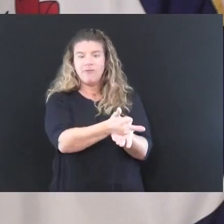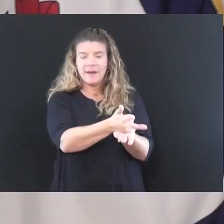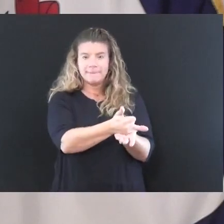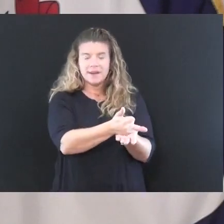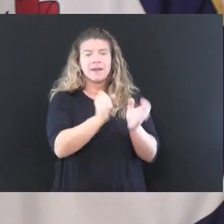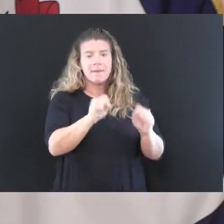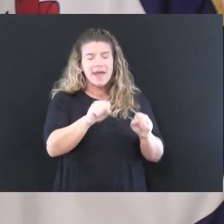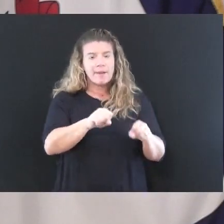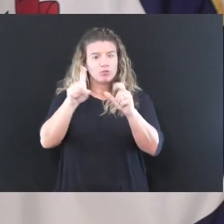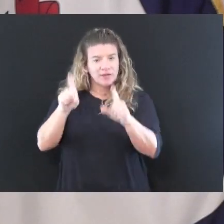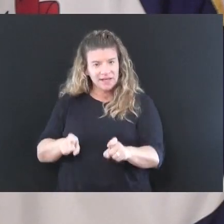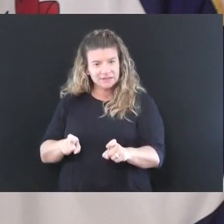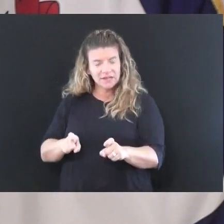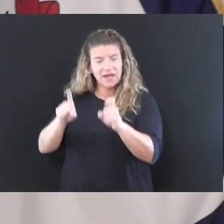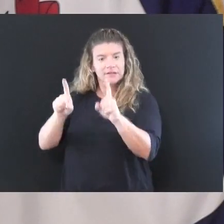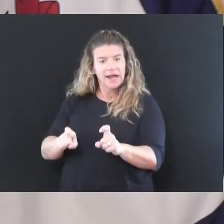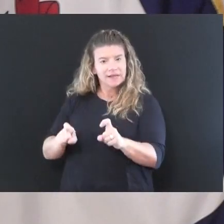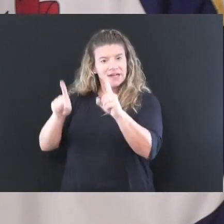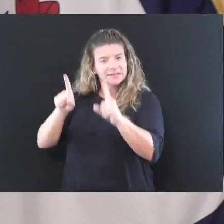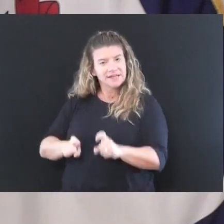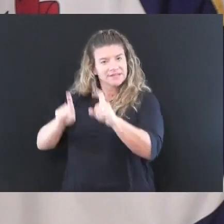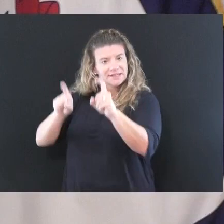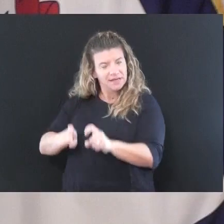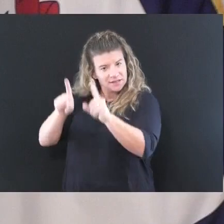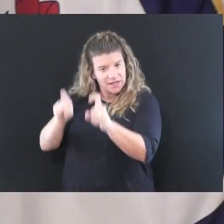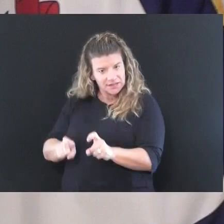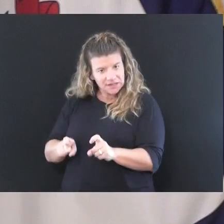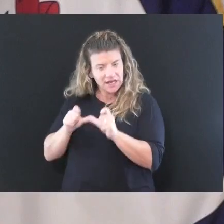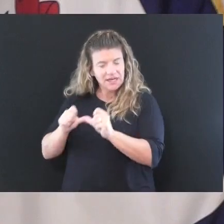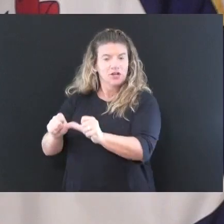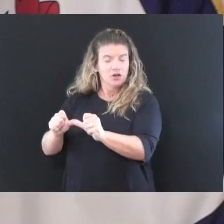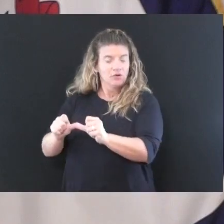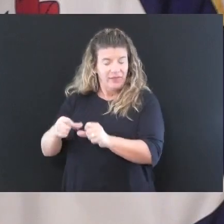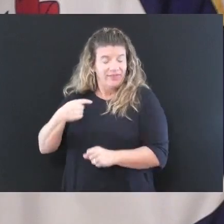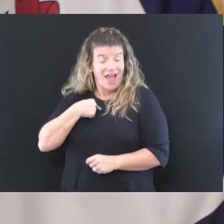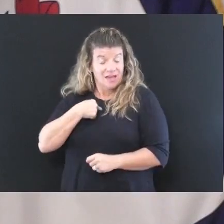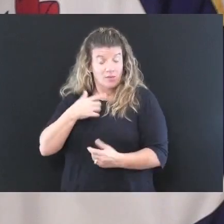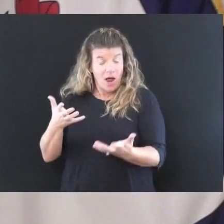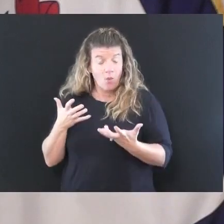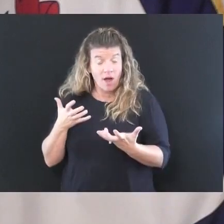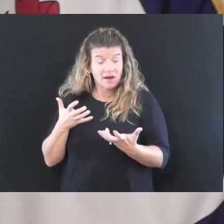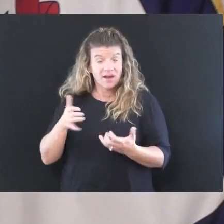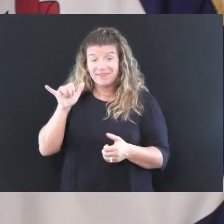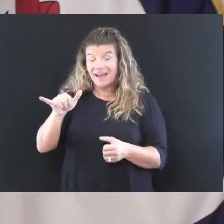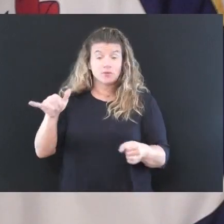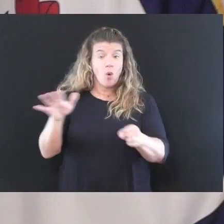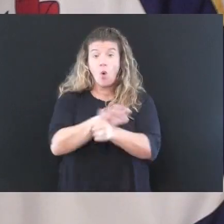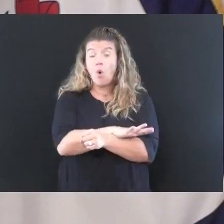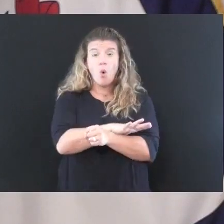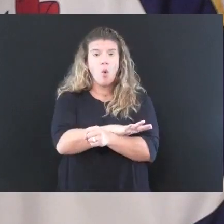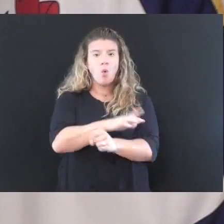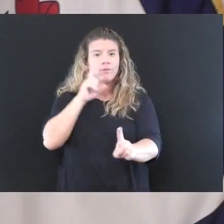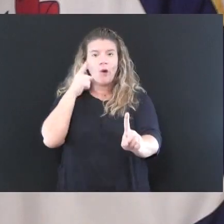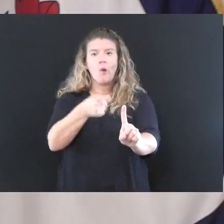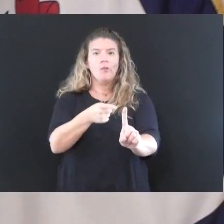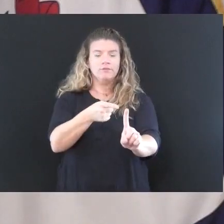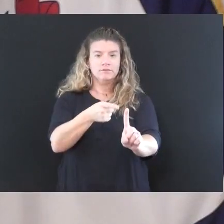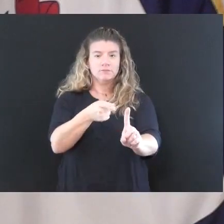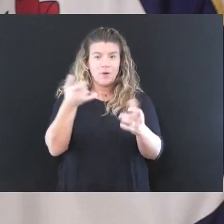test and test and test and test. And that's our whole objective right